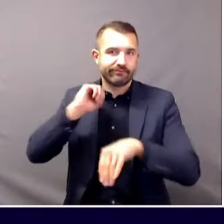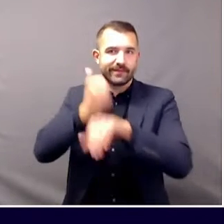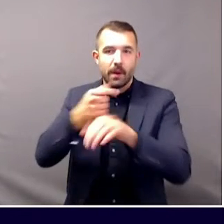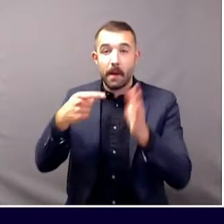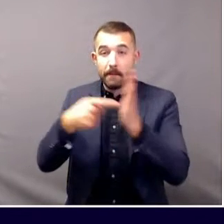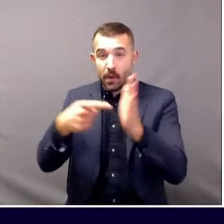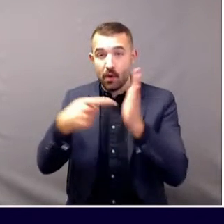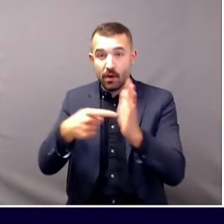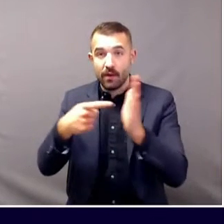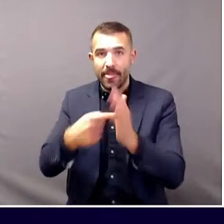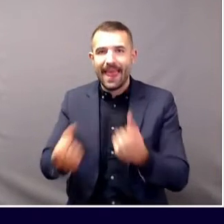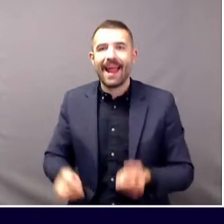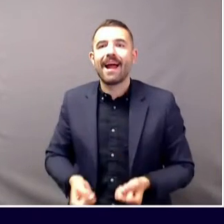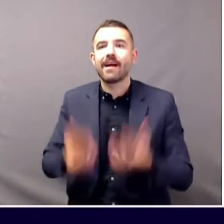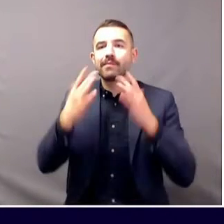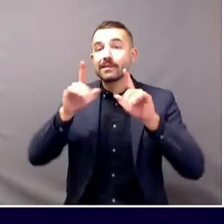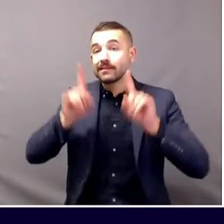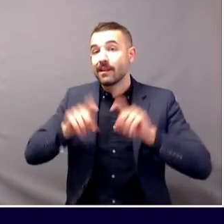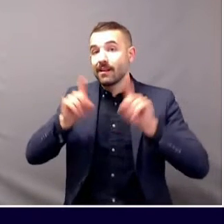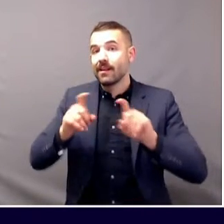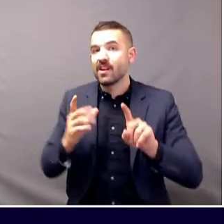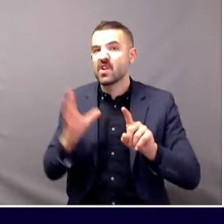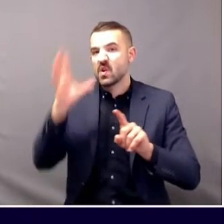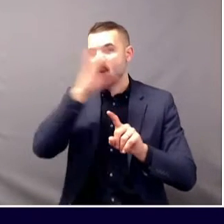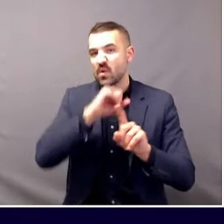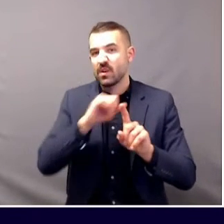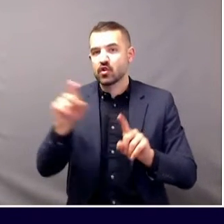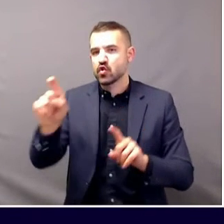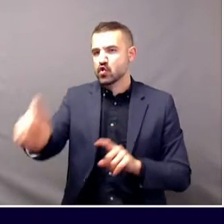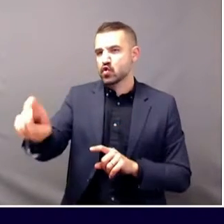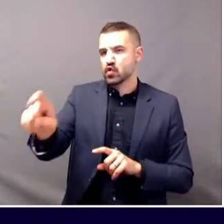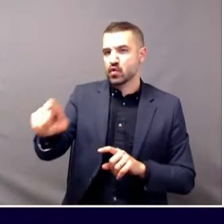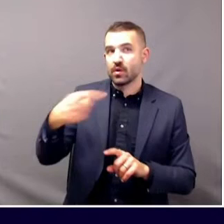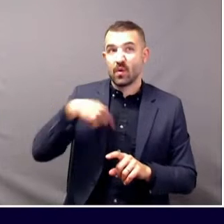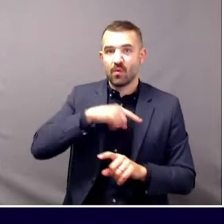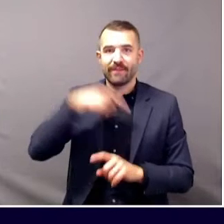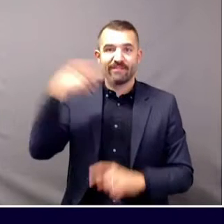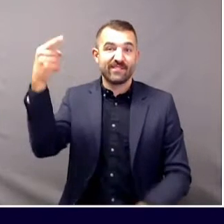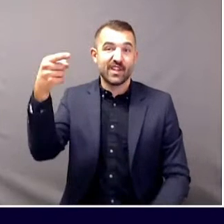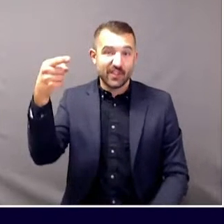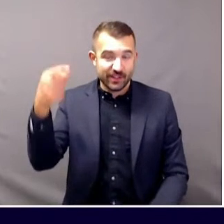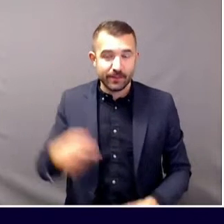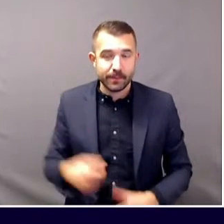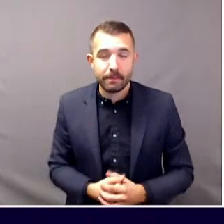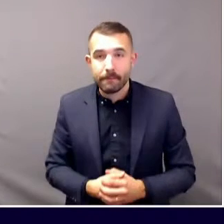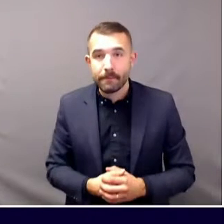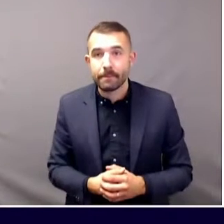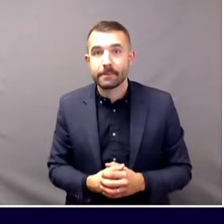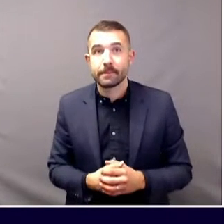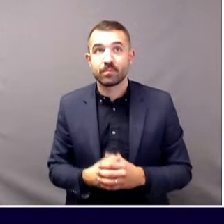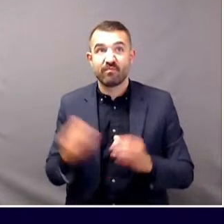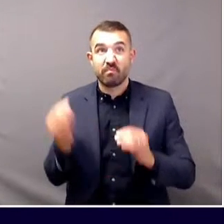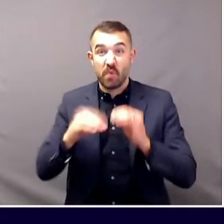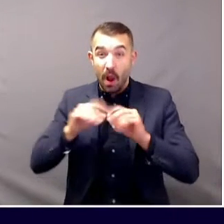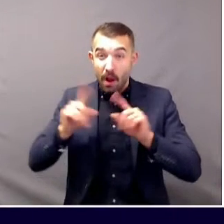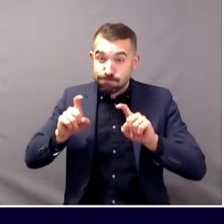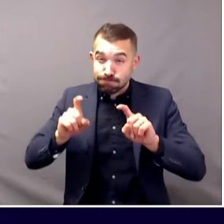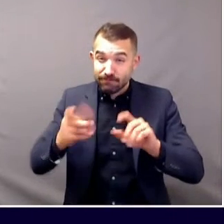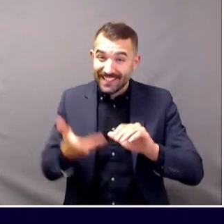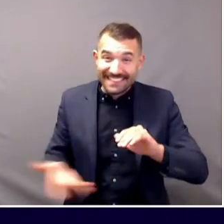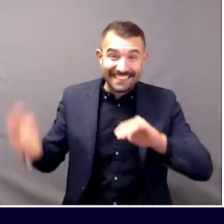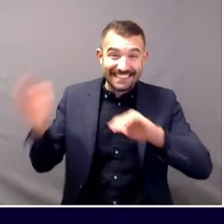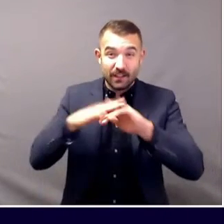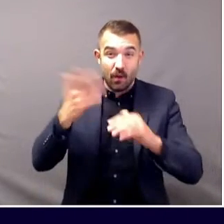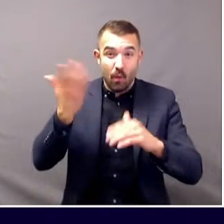That is to say, the model looks at what our positivity rate is, what our hospitalization rate is, and what the number of new